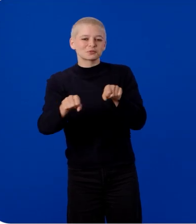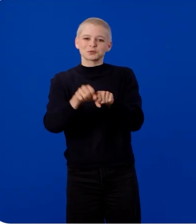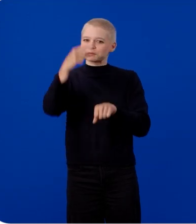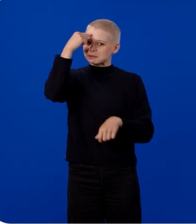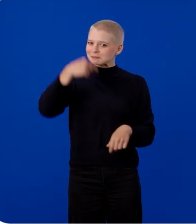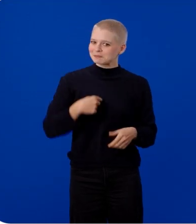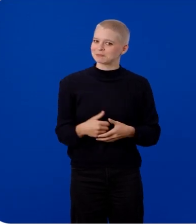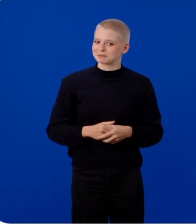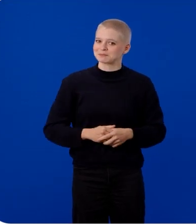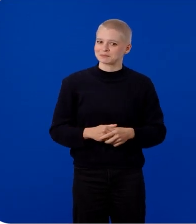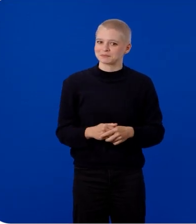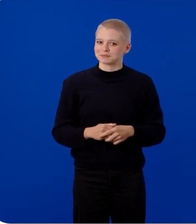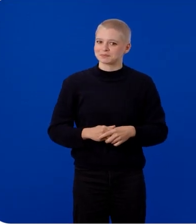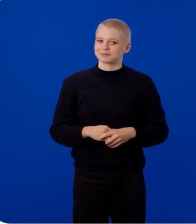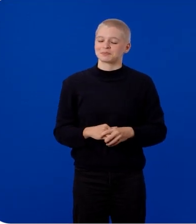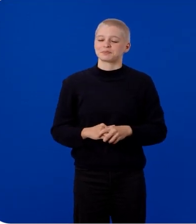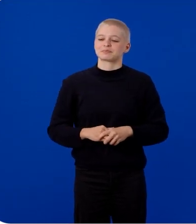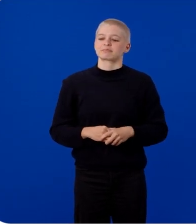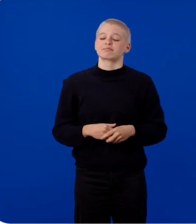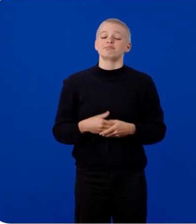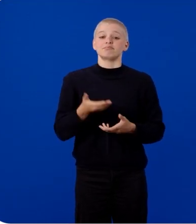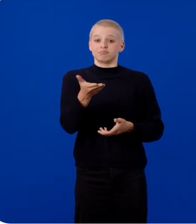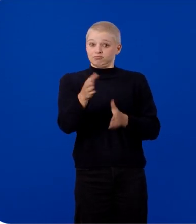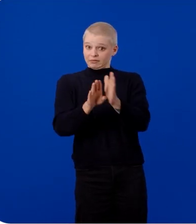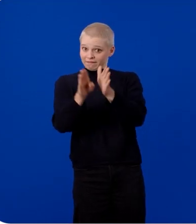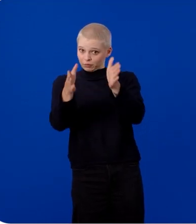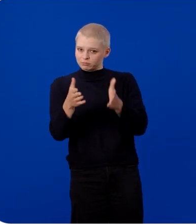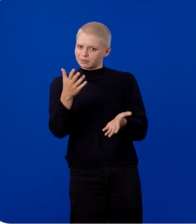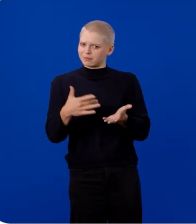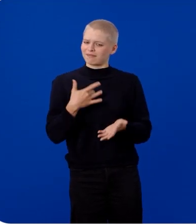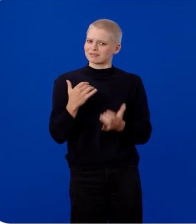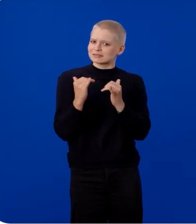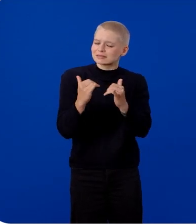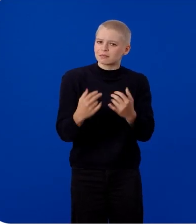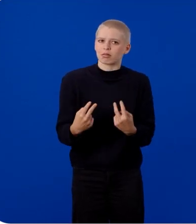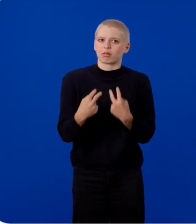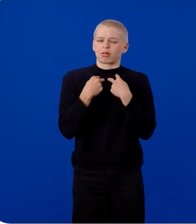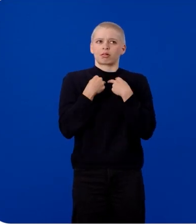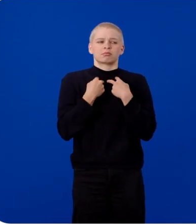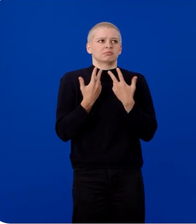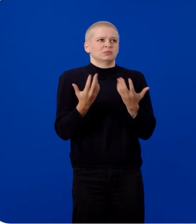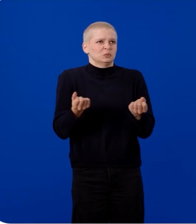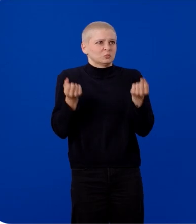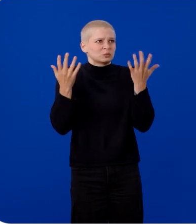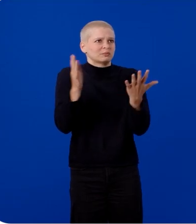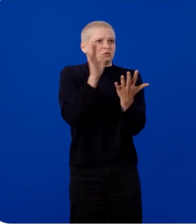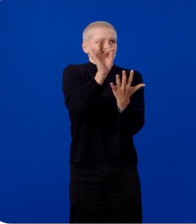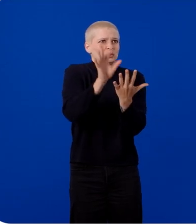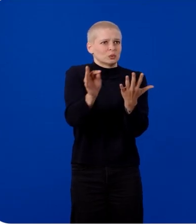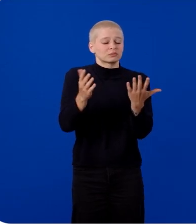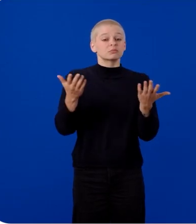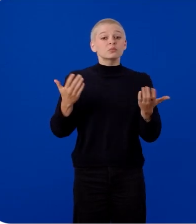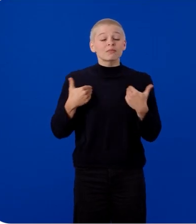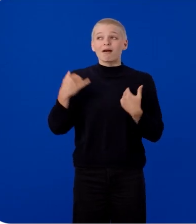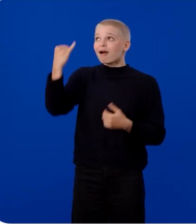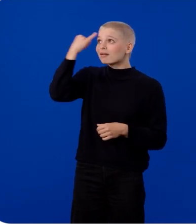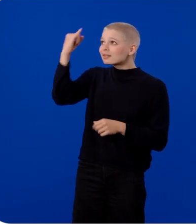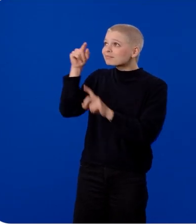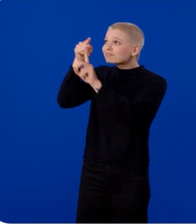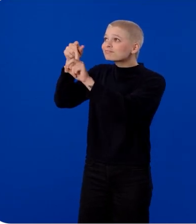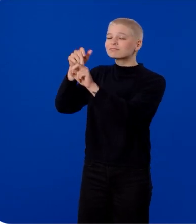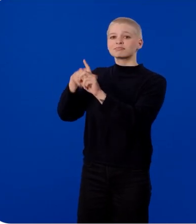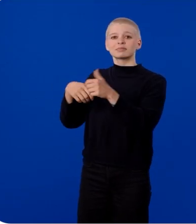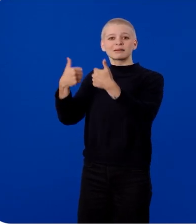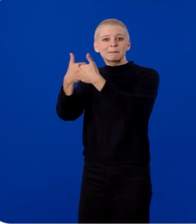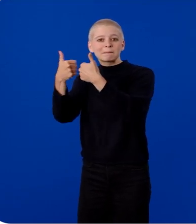me. As a developer, you may be stuck in this paradox of choice, where you have an idea for a game or an app,